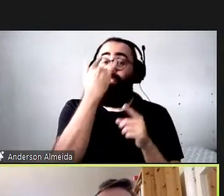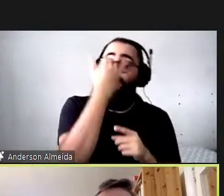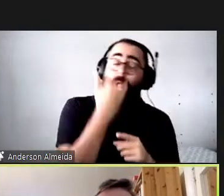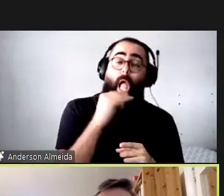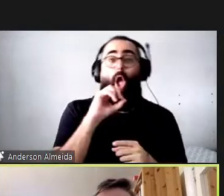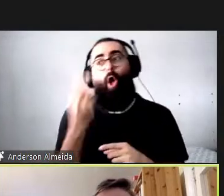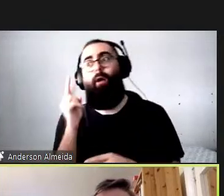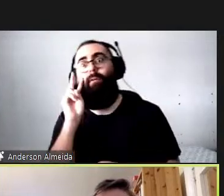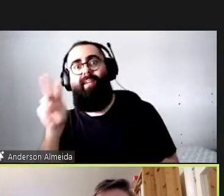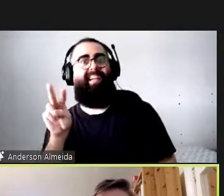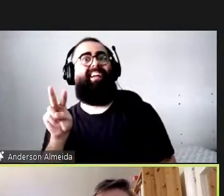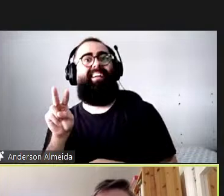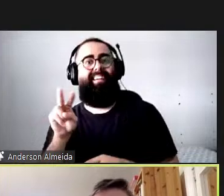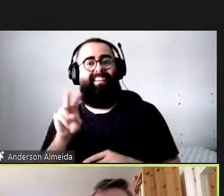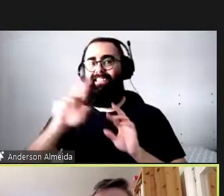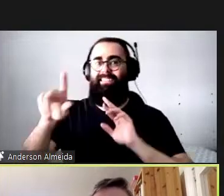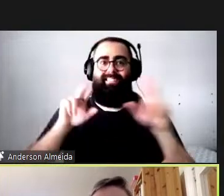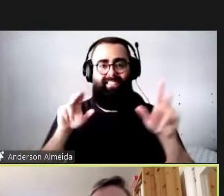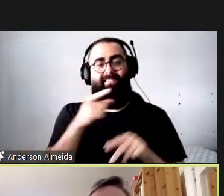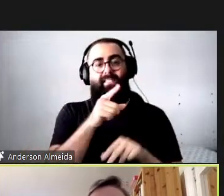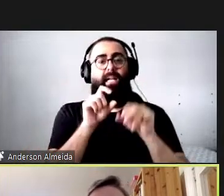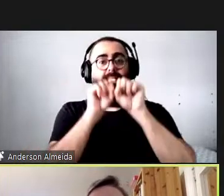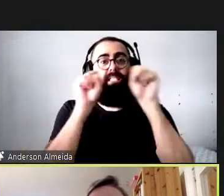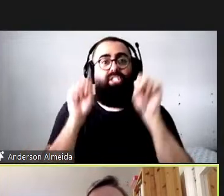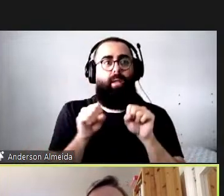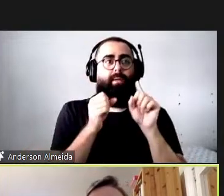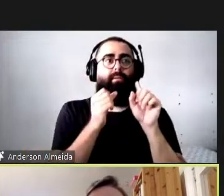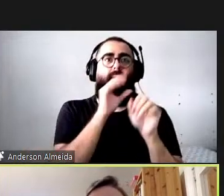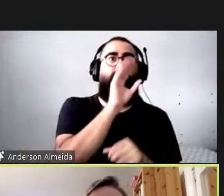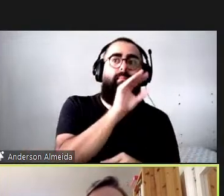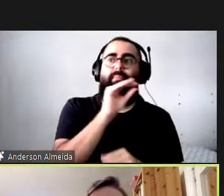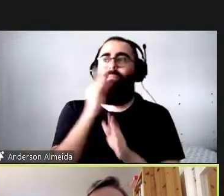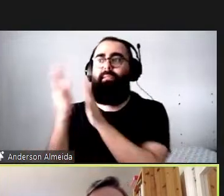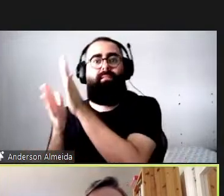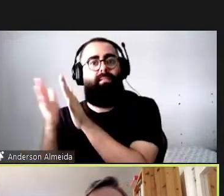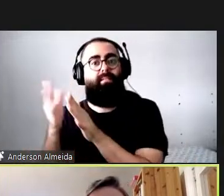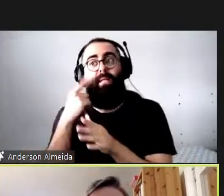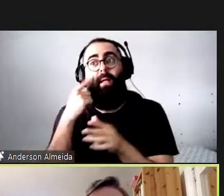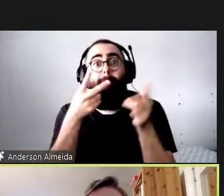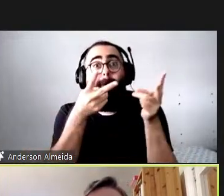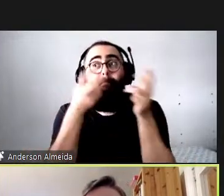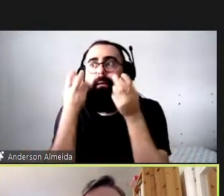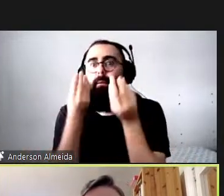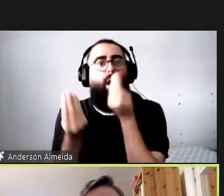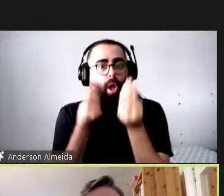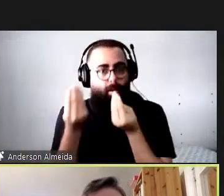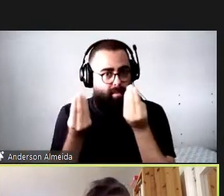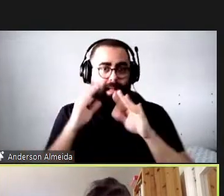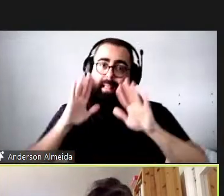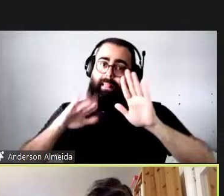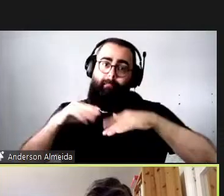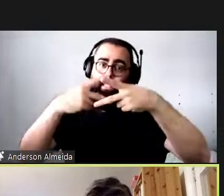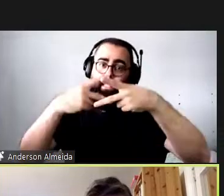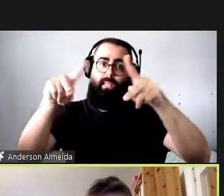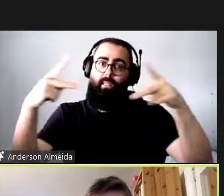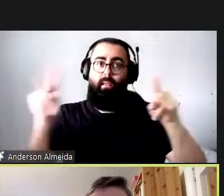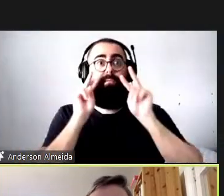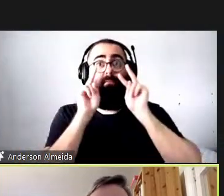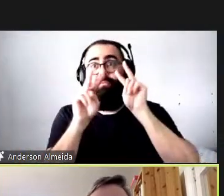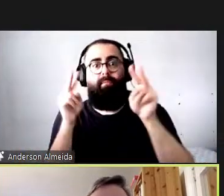we perceive one system versus the other relies on a different sensory modality.